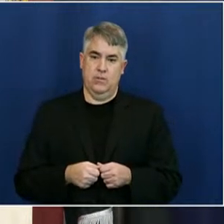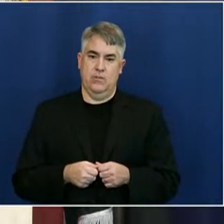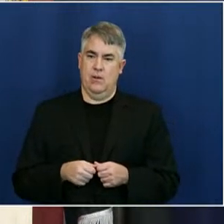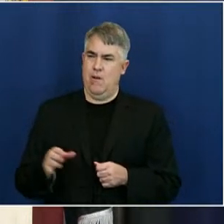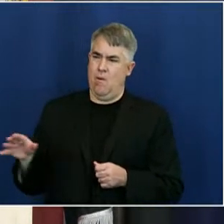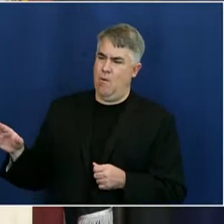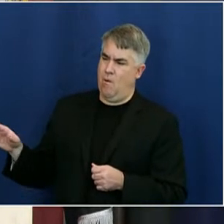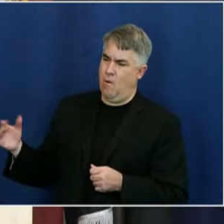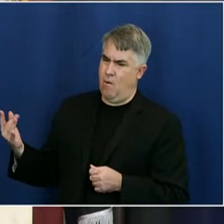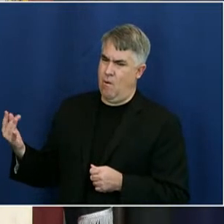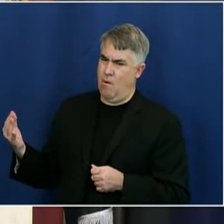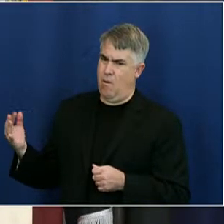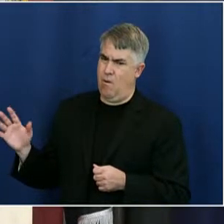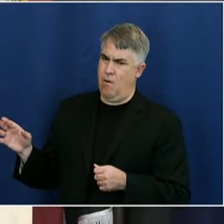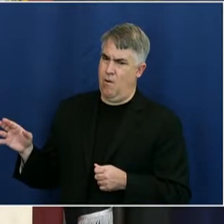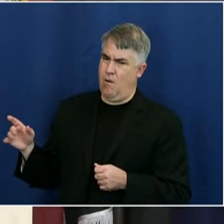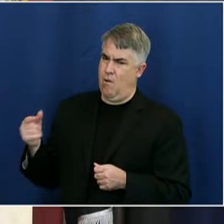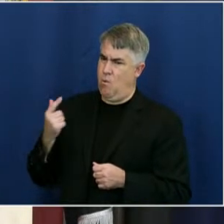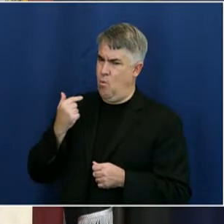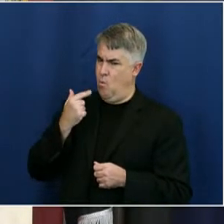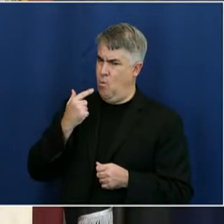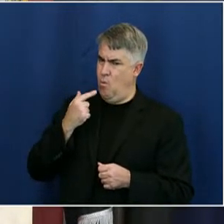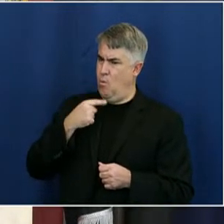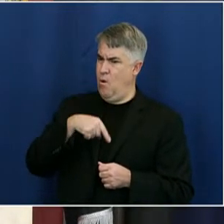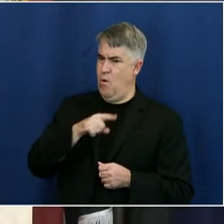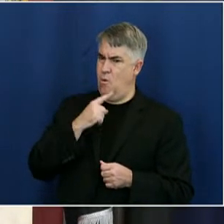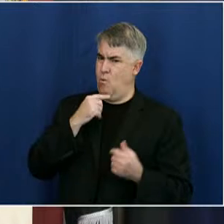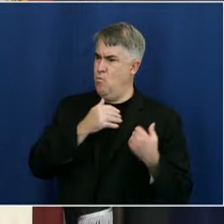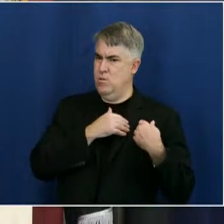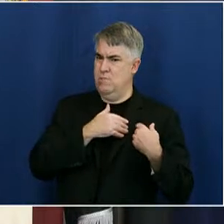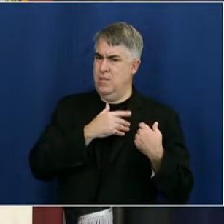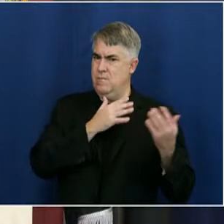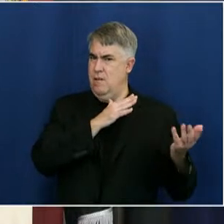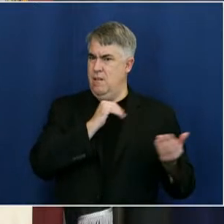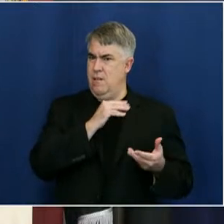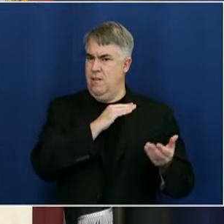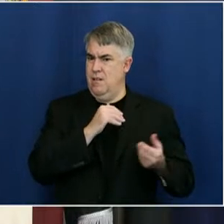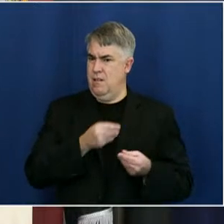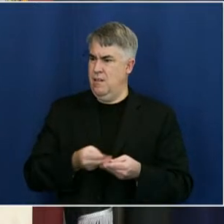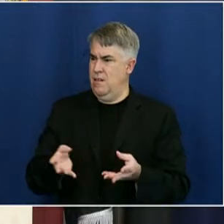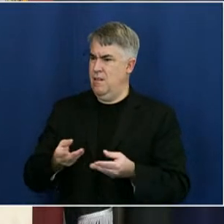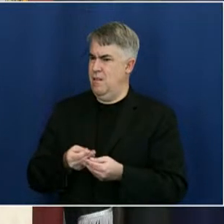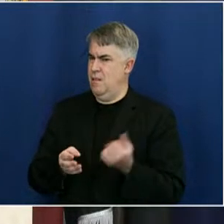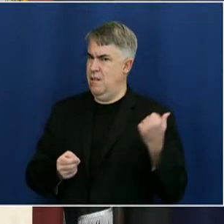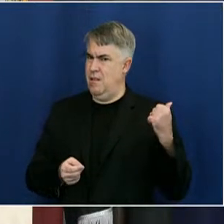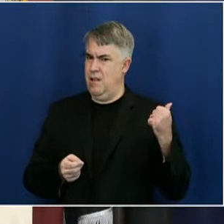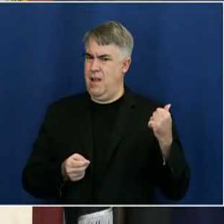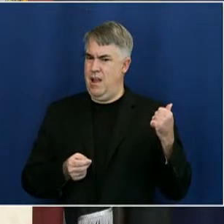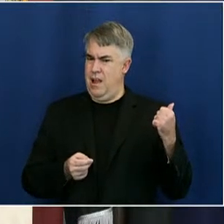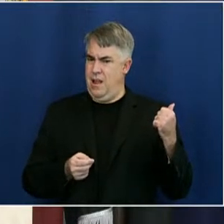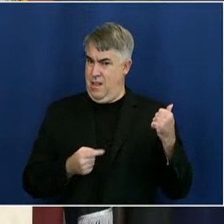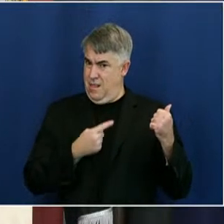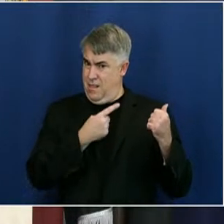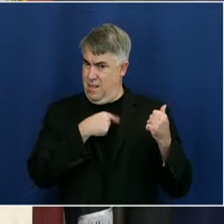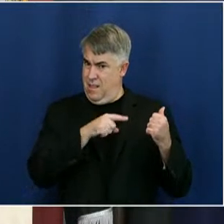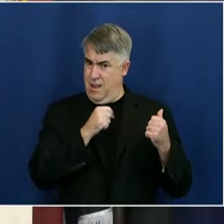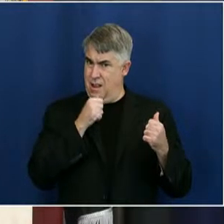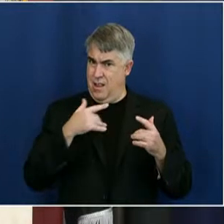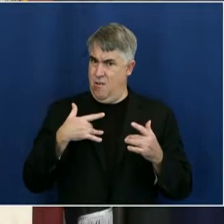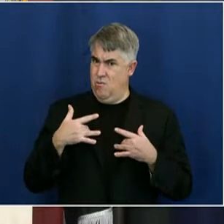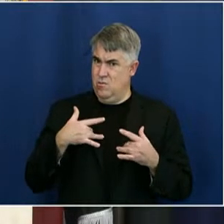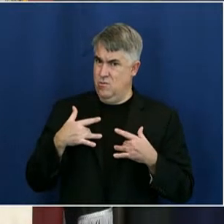are in charge of this whole beast have some concern that second doses might begin having to be